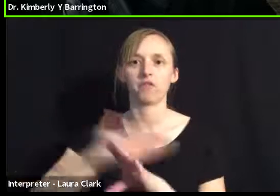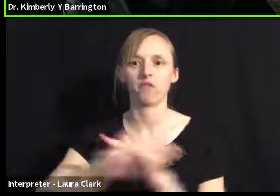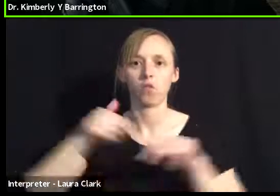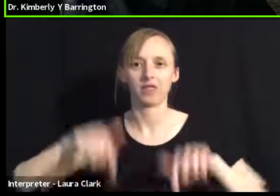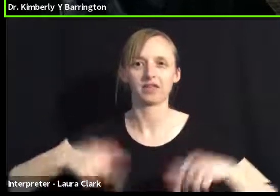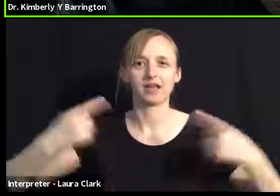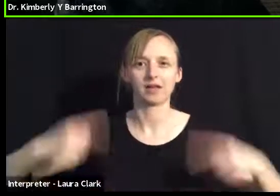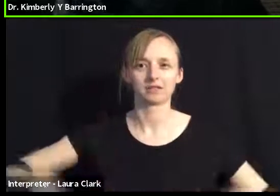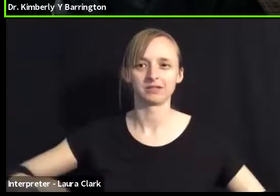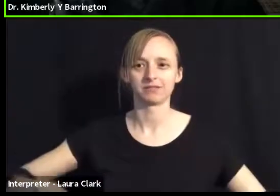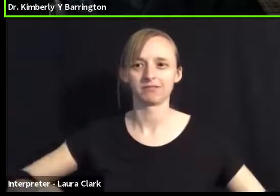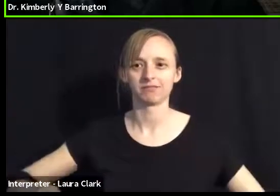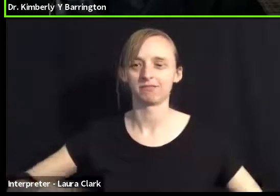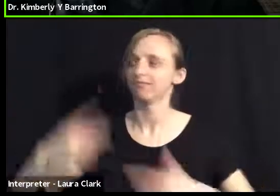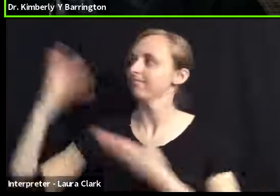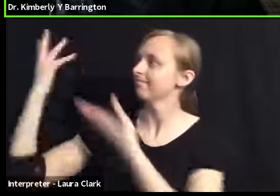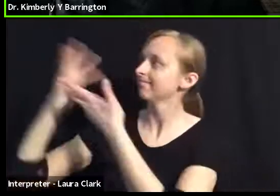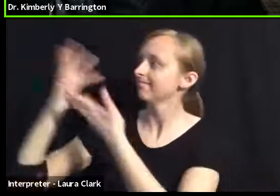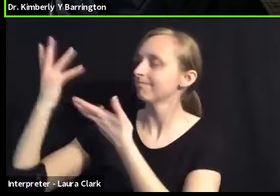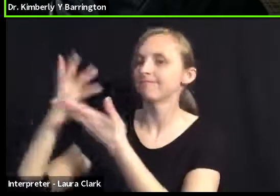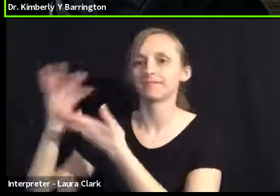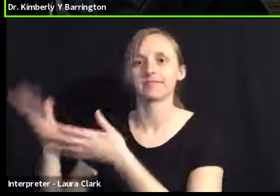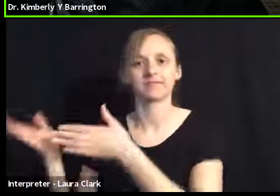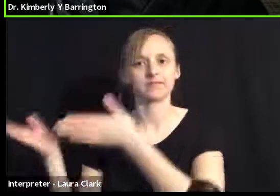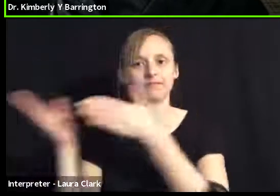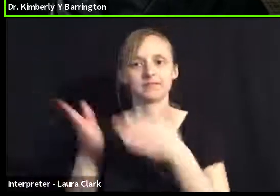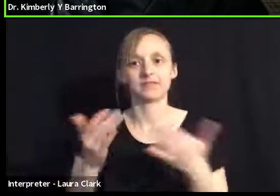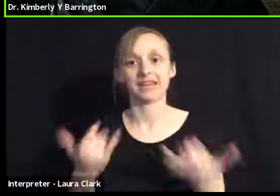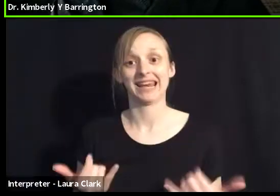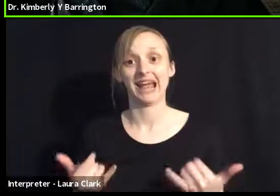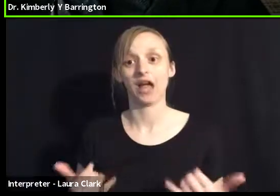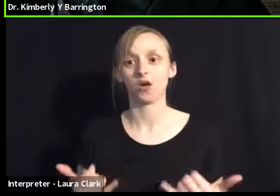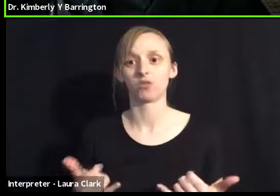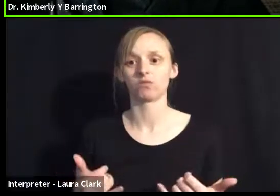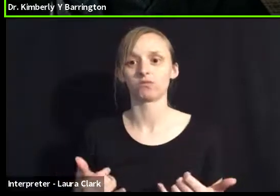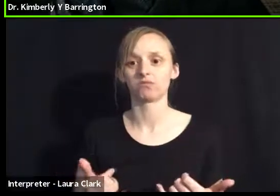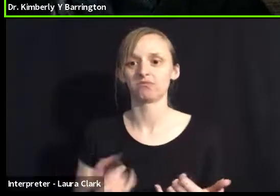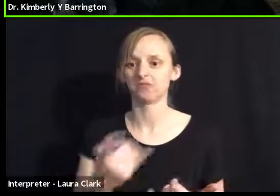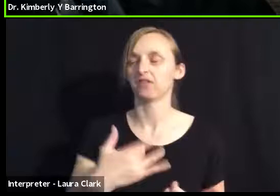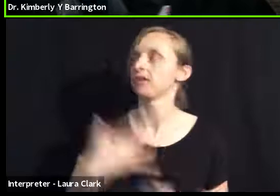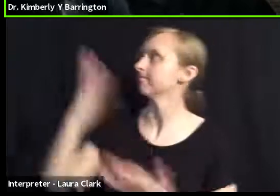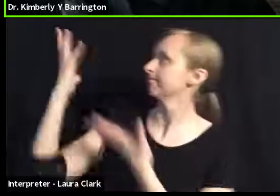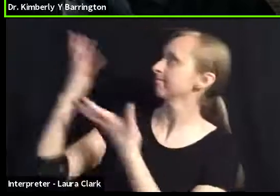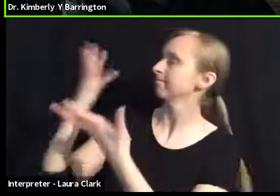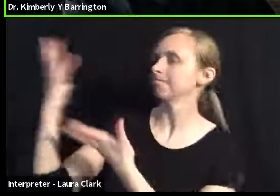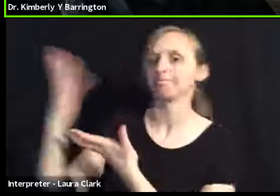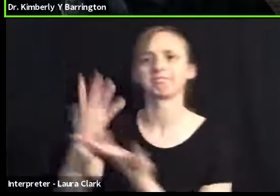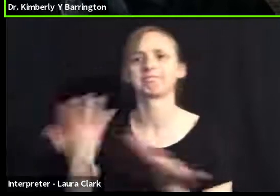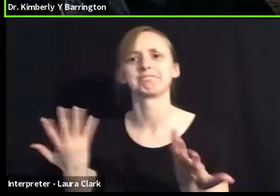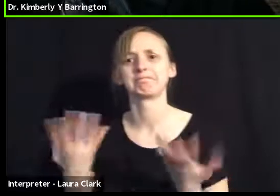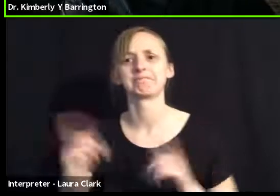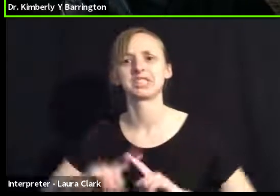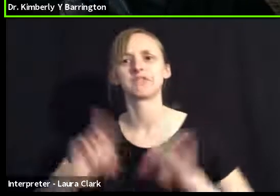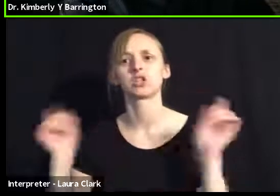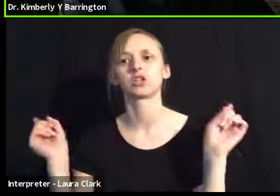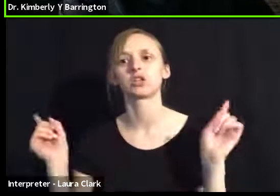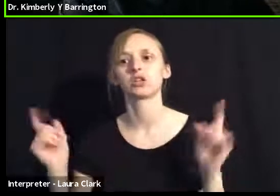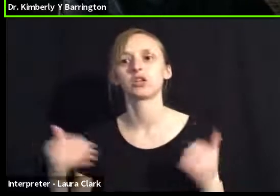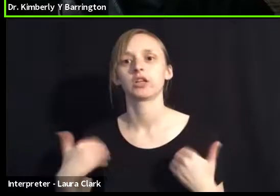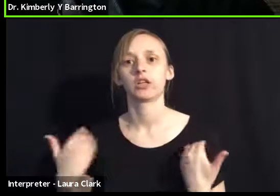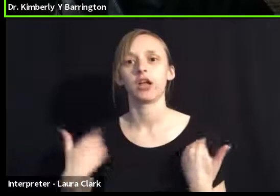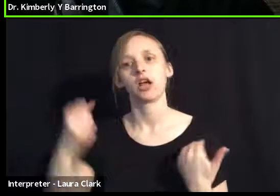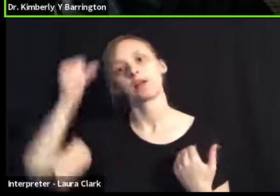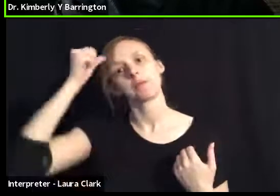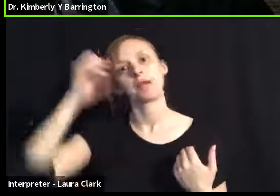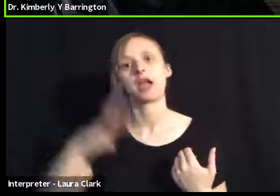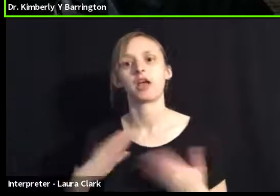happened? And who is he to you now? Because the young man who was born